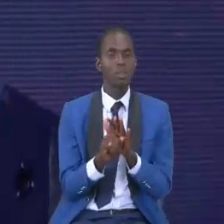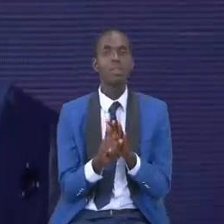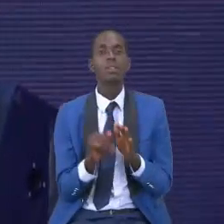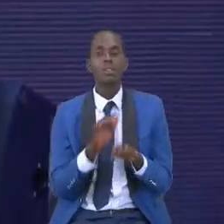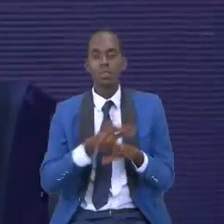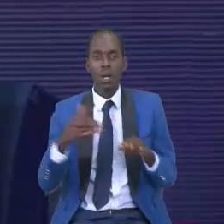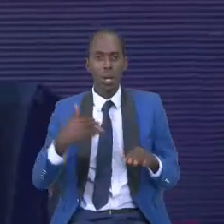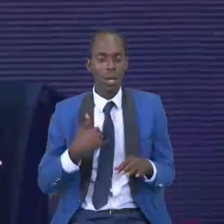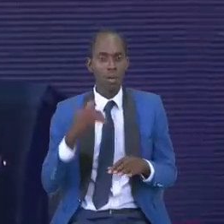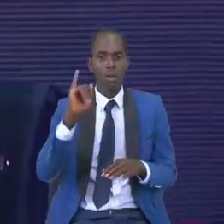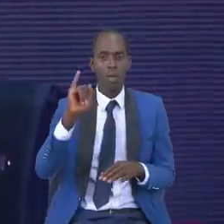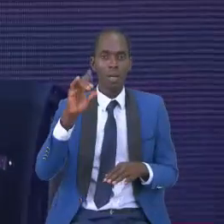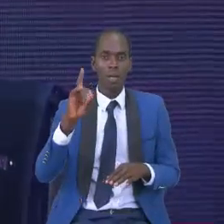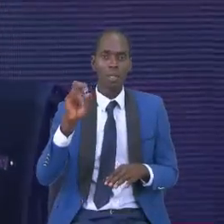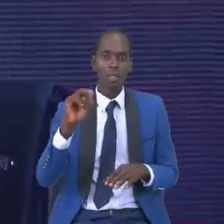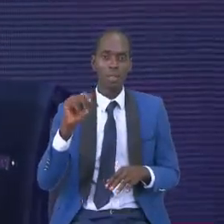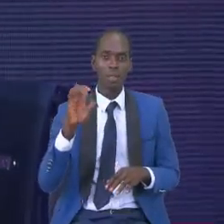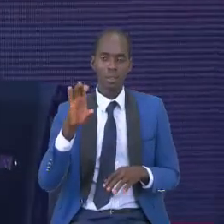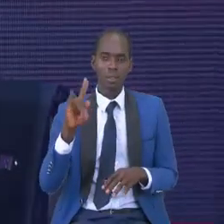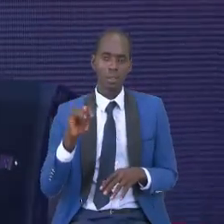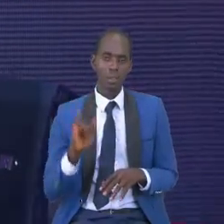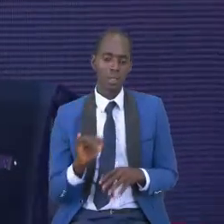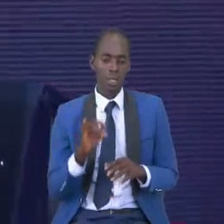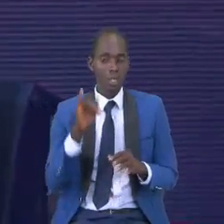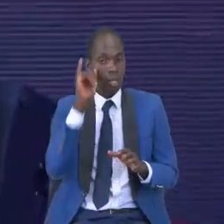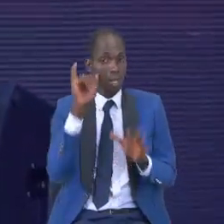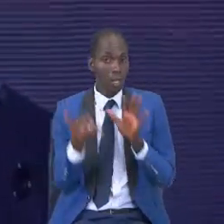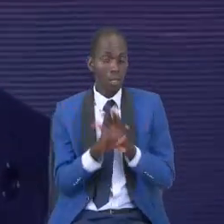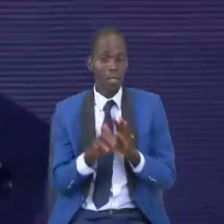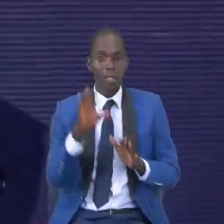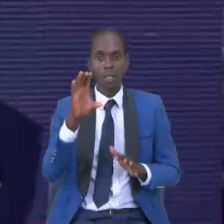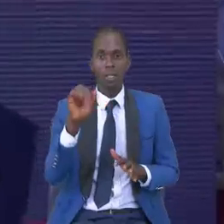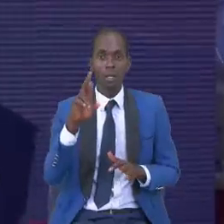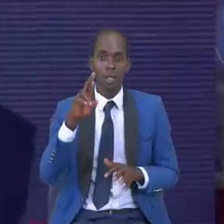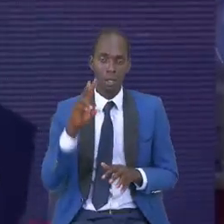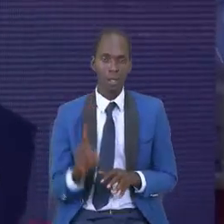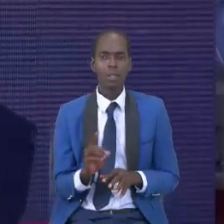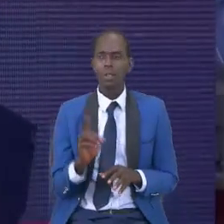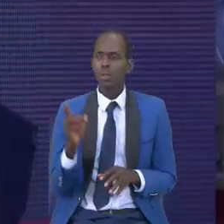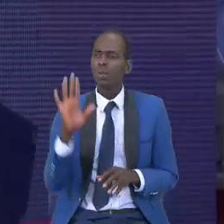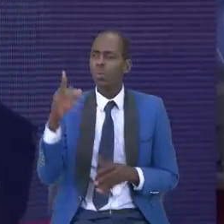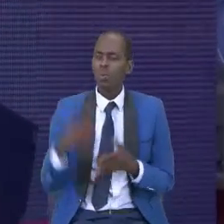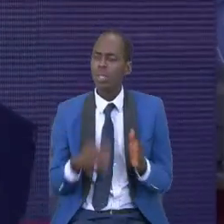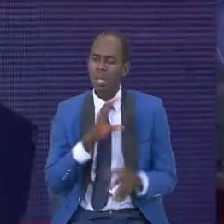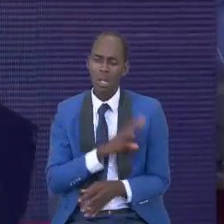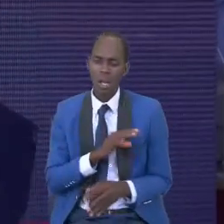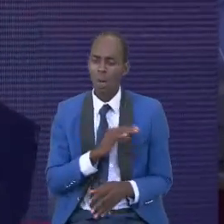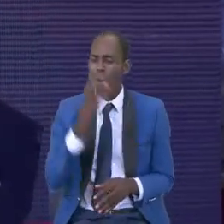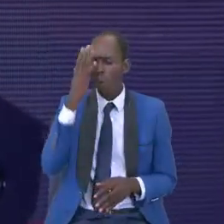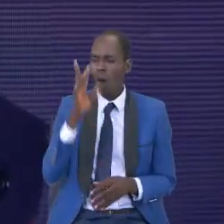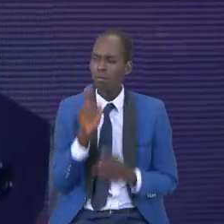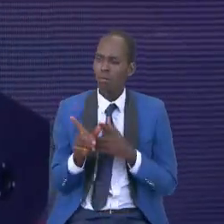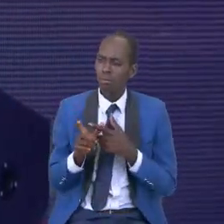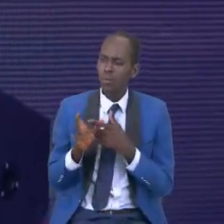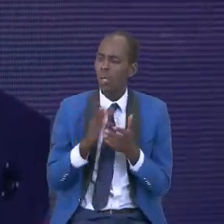his lifestyle, his calling, where he's coming from, what he's running away from. There are people that, you know, they go